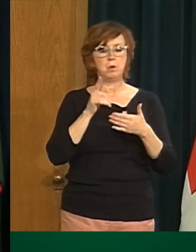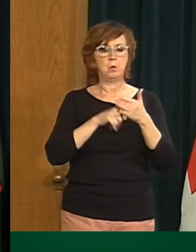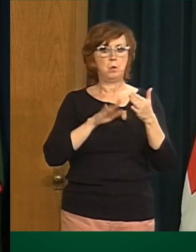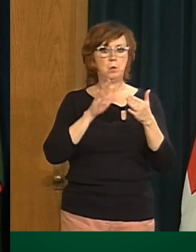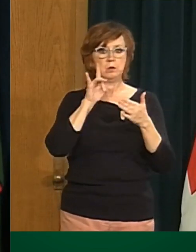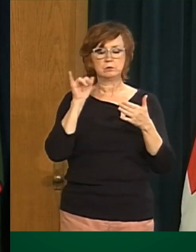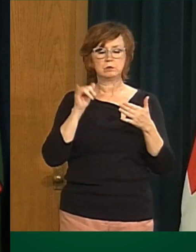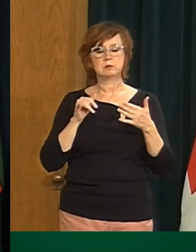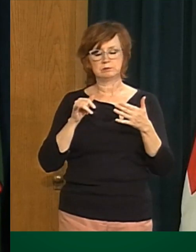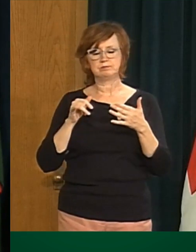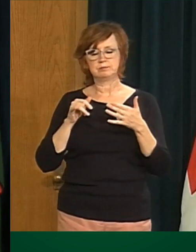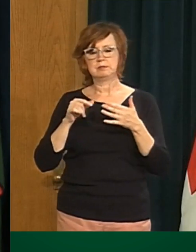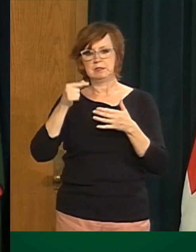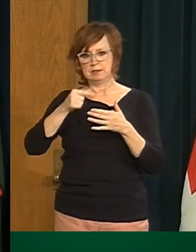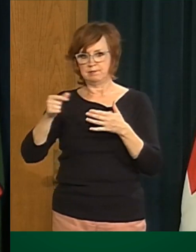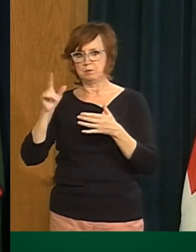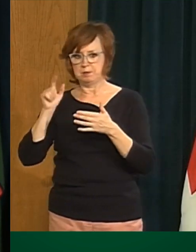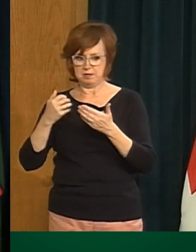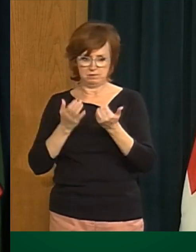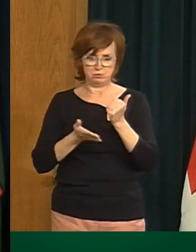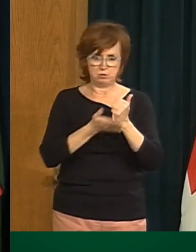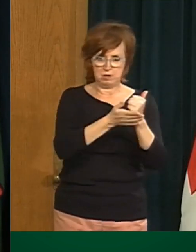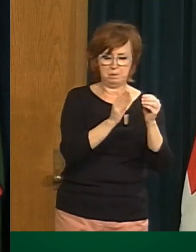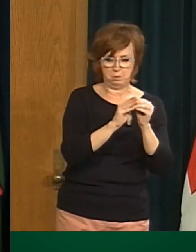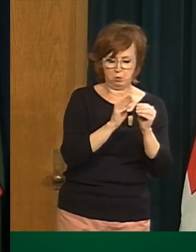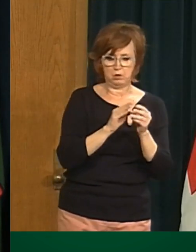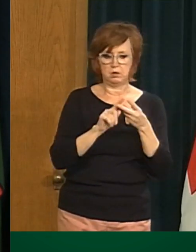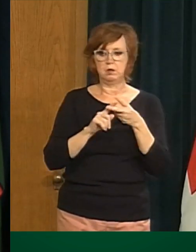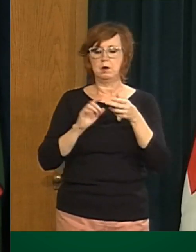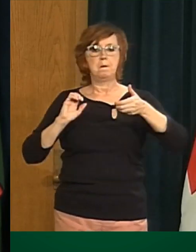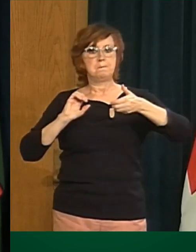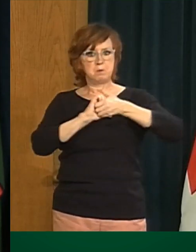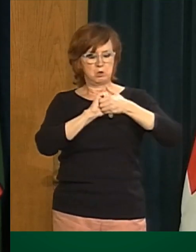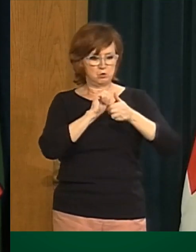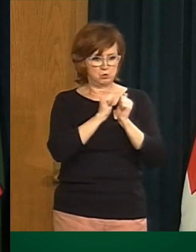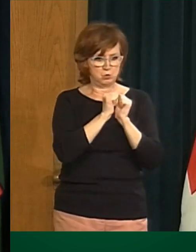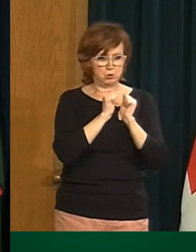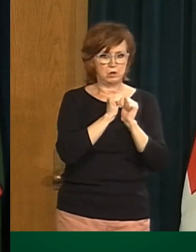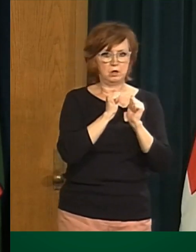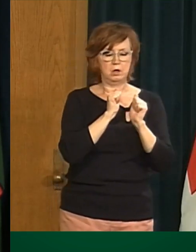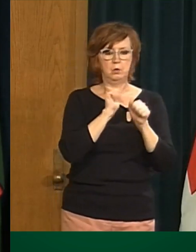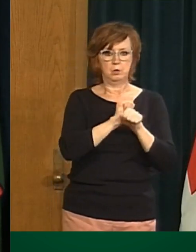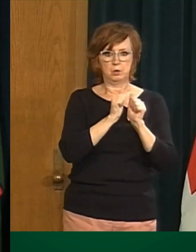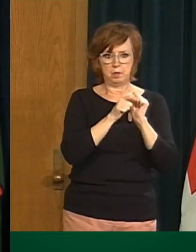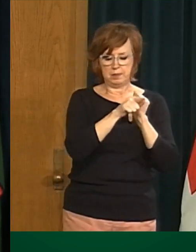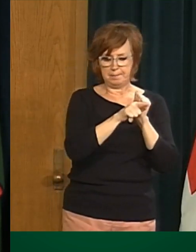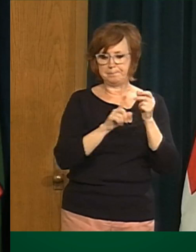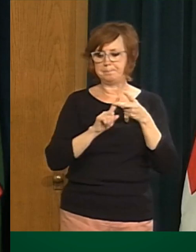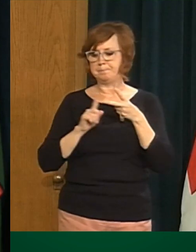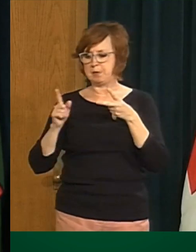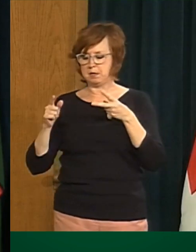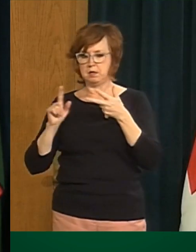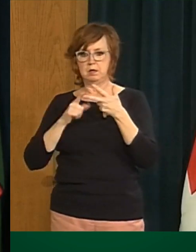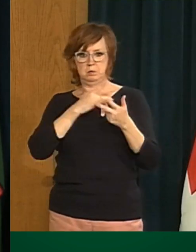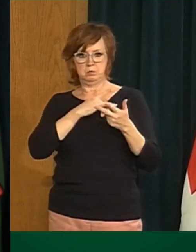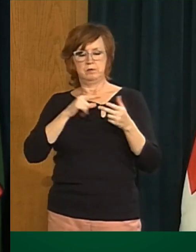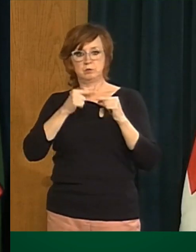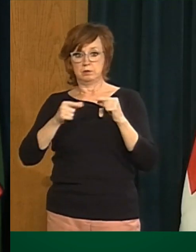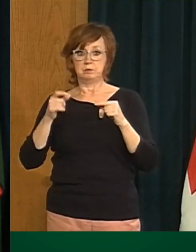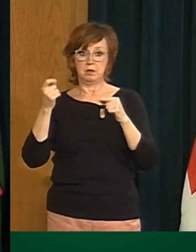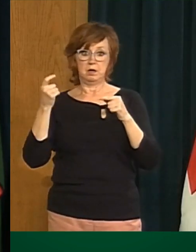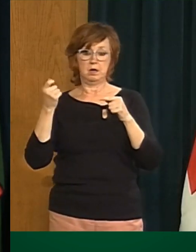northern communities, working in partnership with our northern communities. But you are going to see a more active role by the provincial government